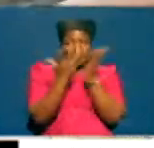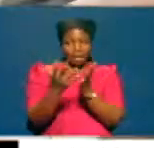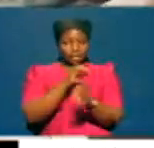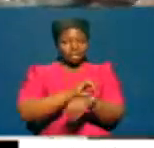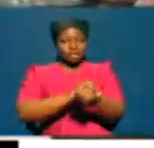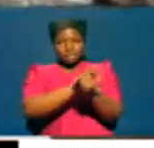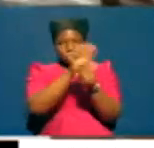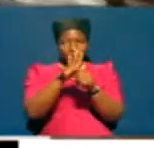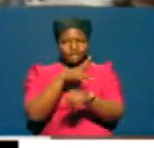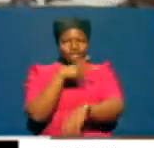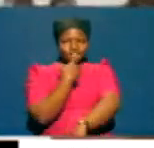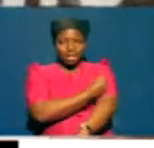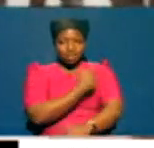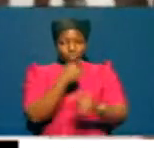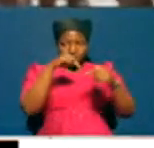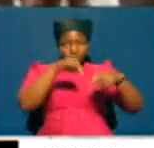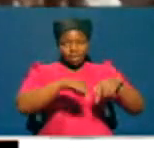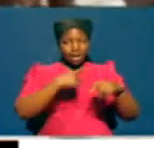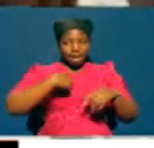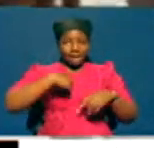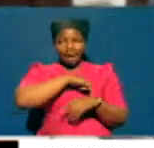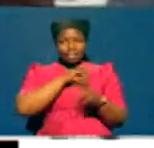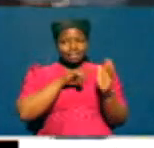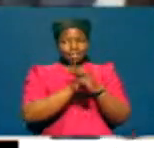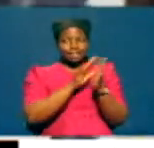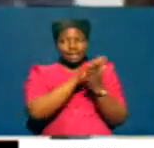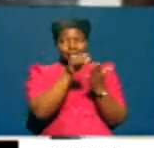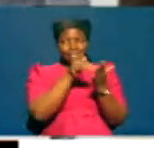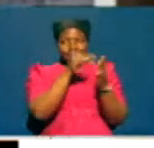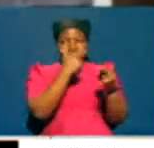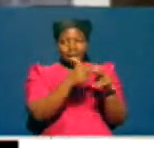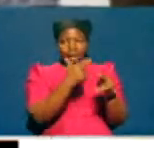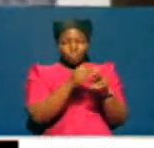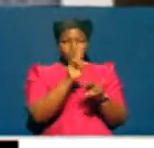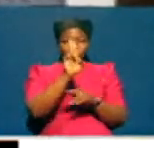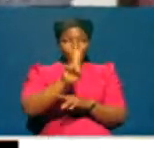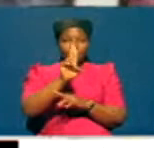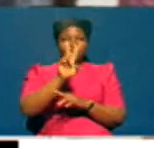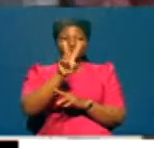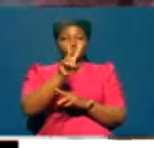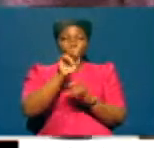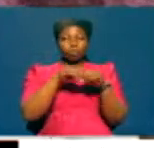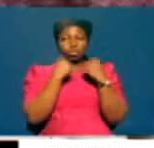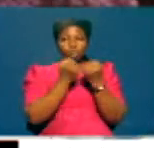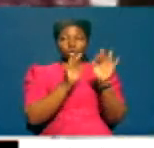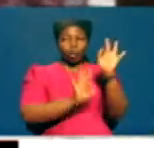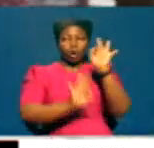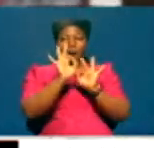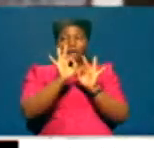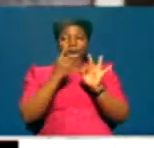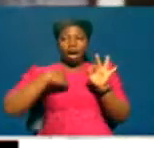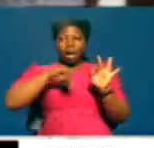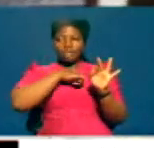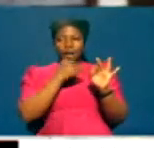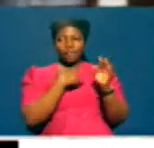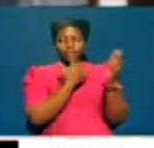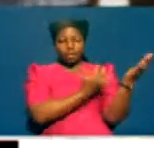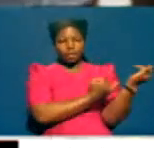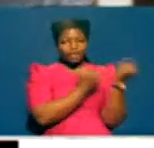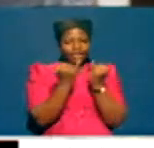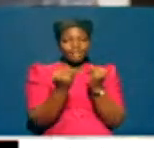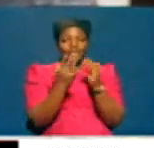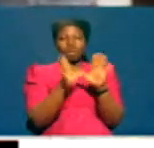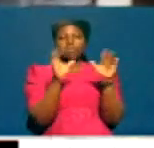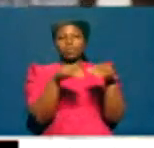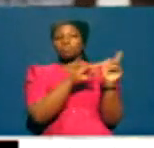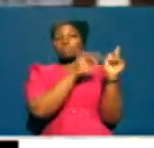vaccine. So today we are in a center called Umoja 2 Social Hall, and we have invited the community to